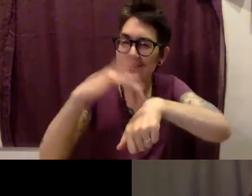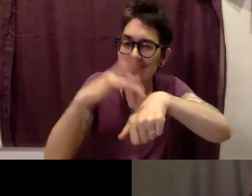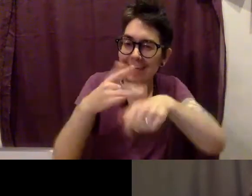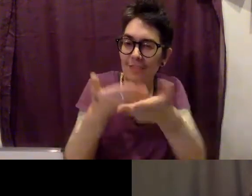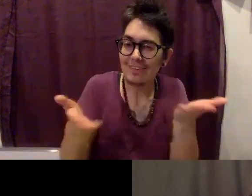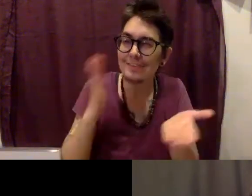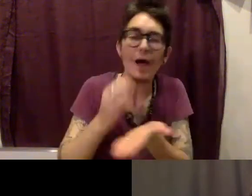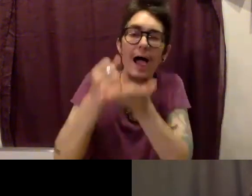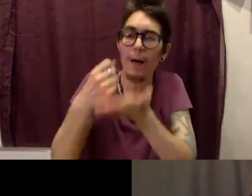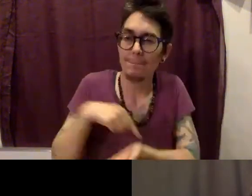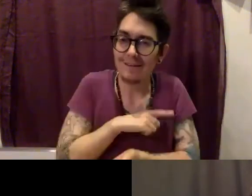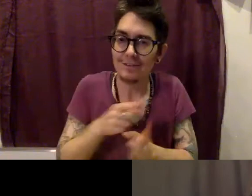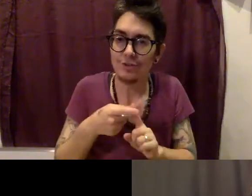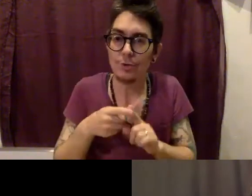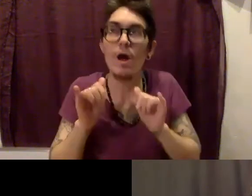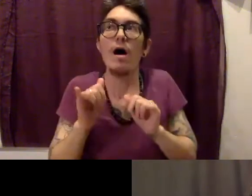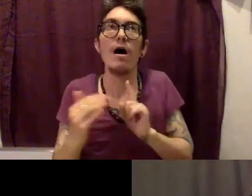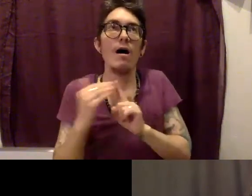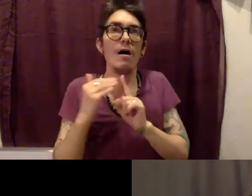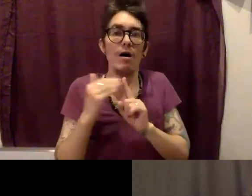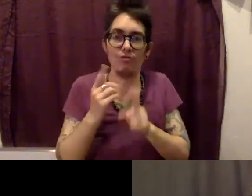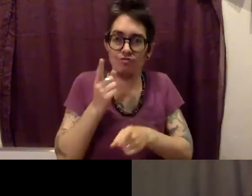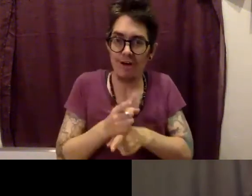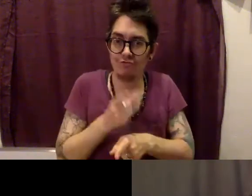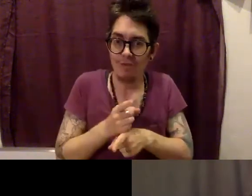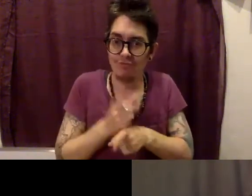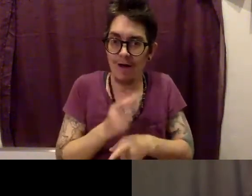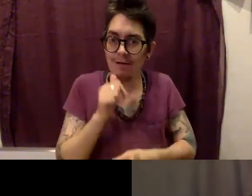that. And All sometimes, right. sensory things can really help